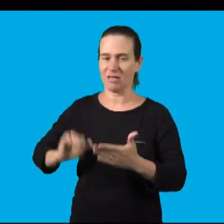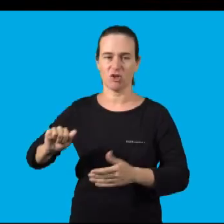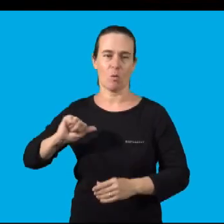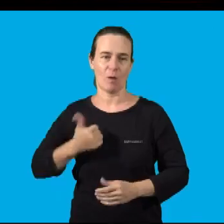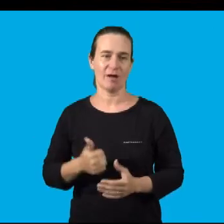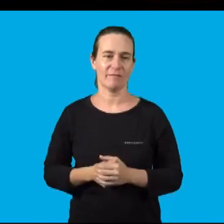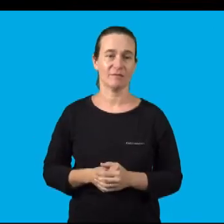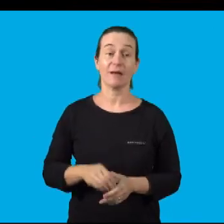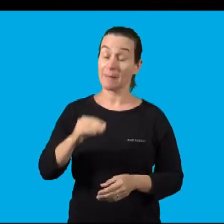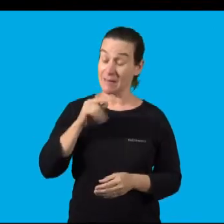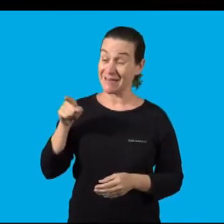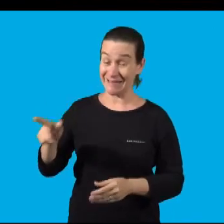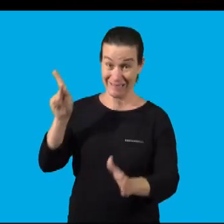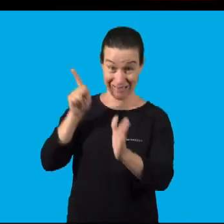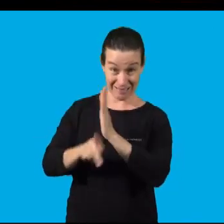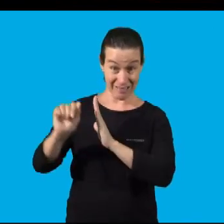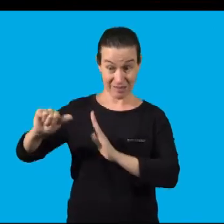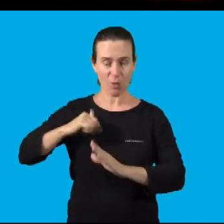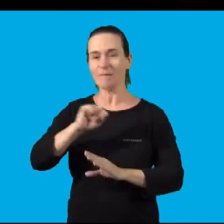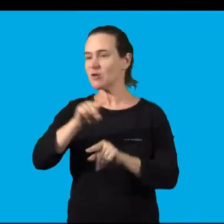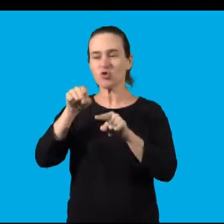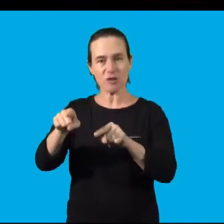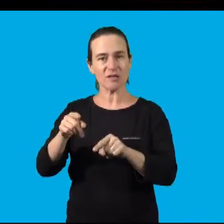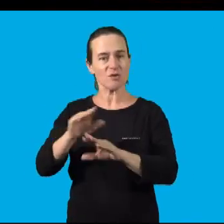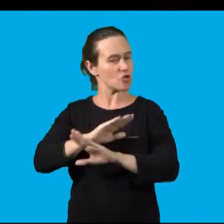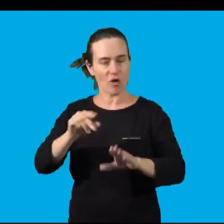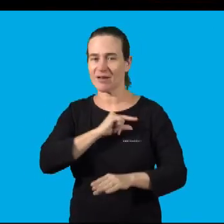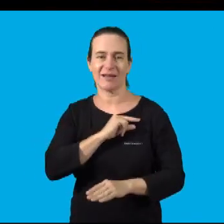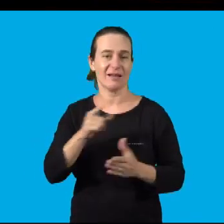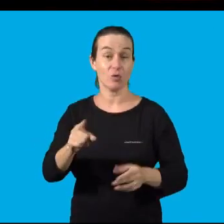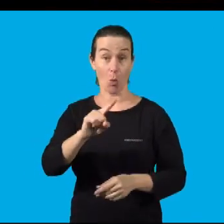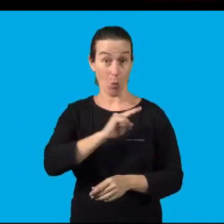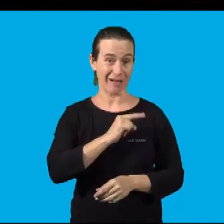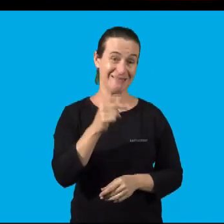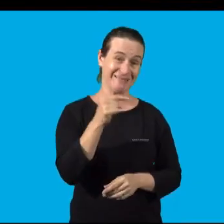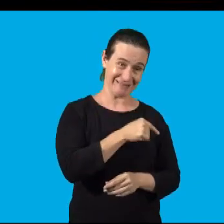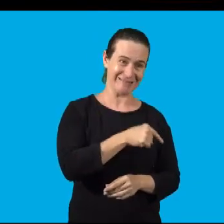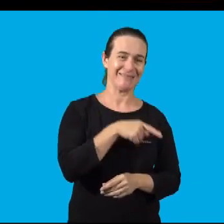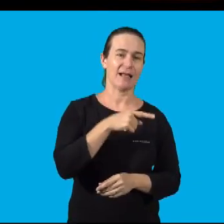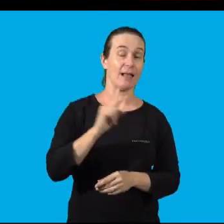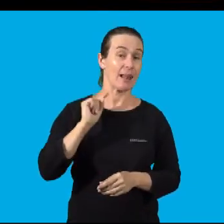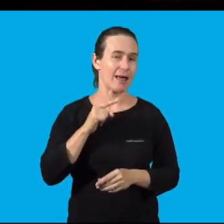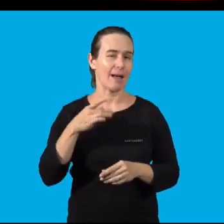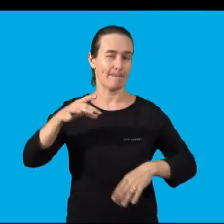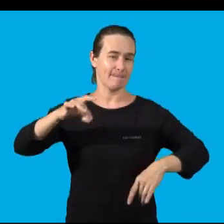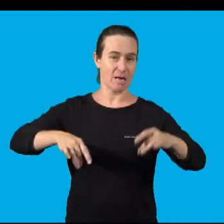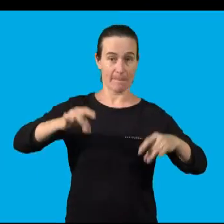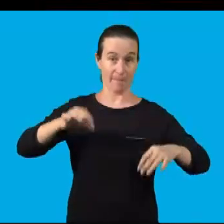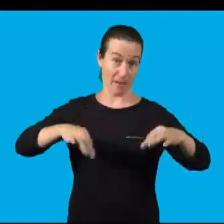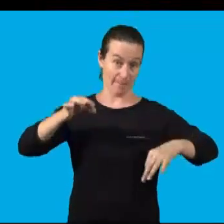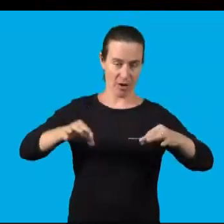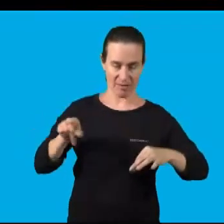to punish her. Ultimately, he will kill his innocent wife because of Iago's insinuations